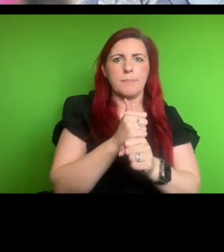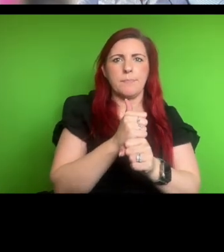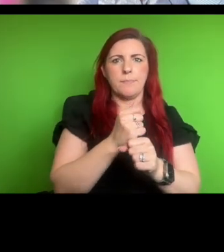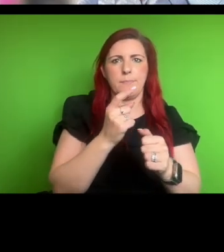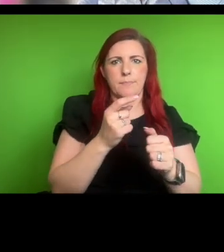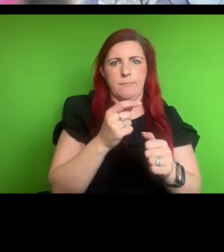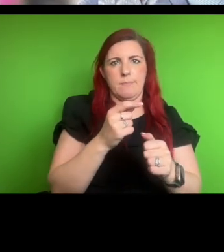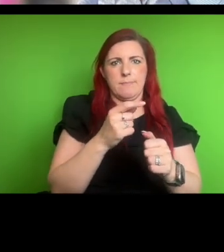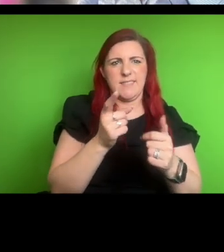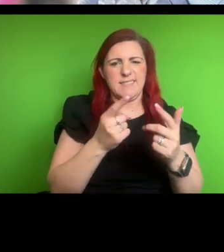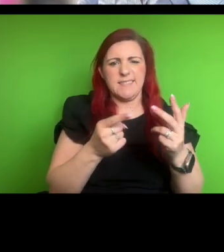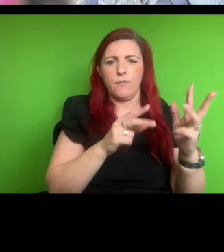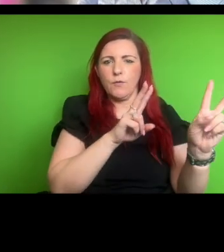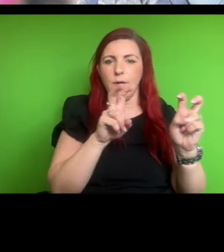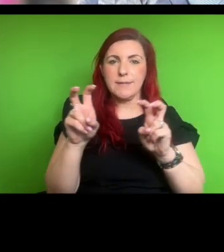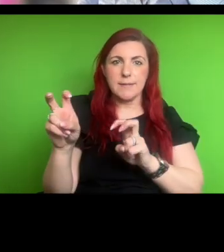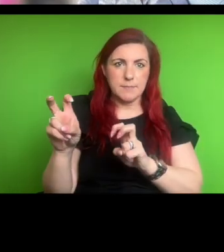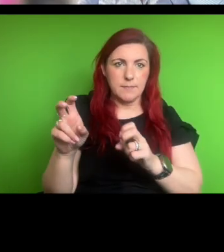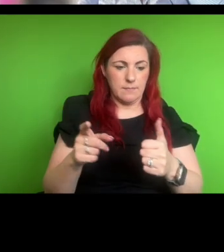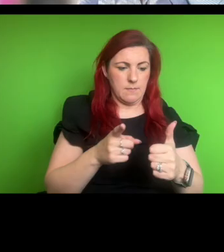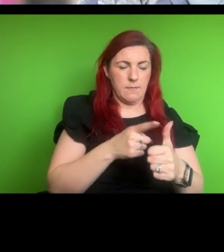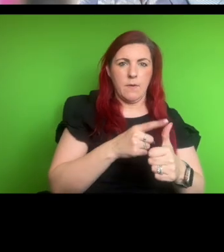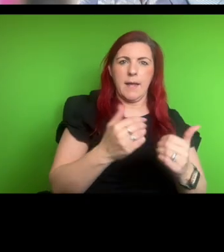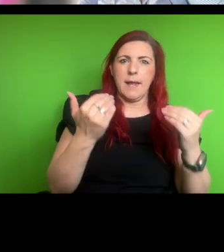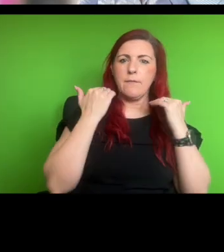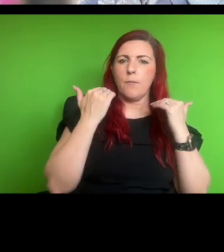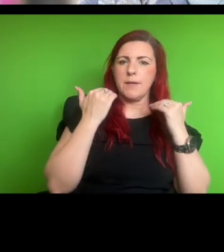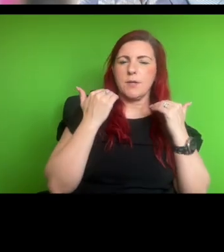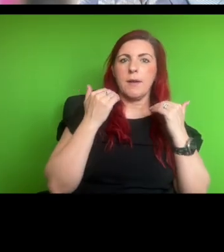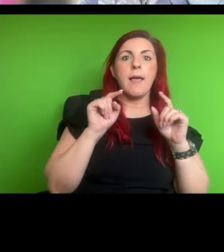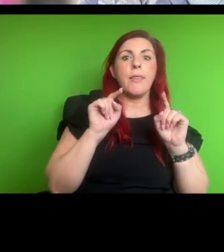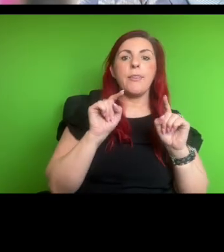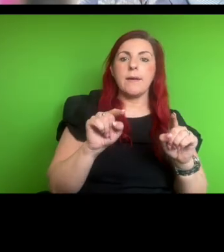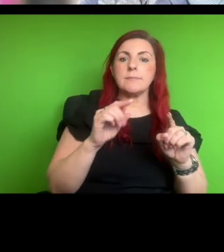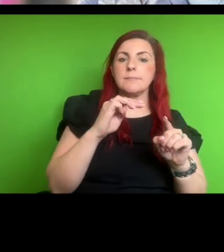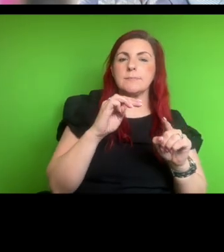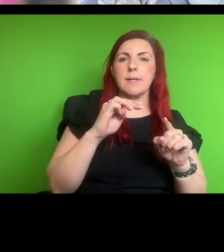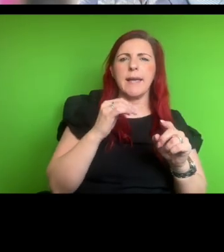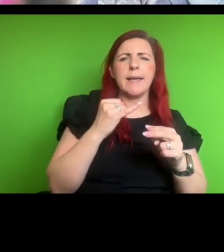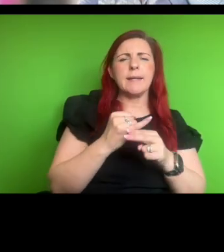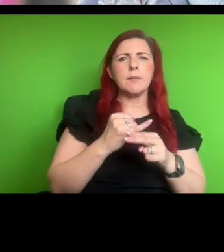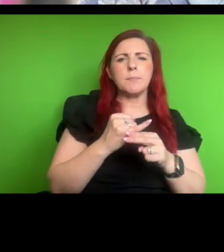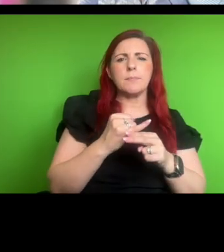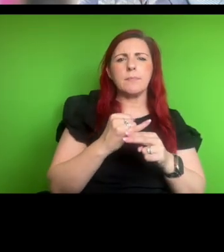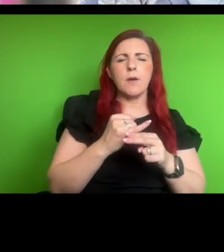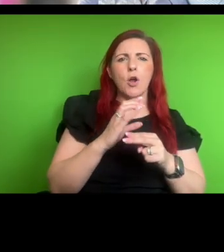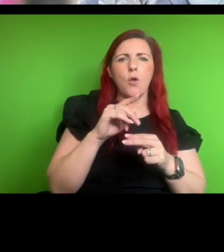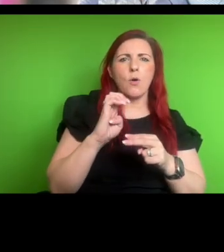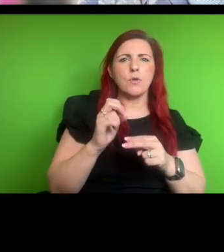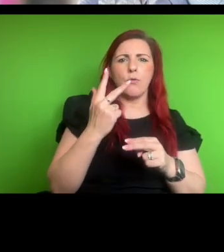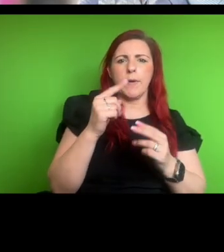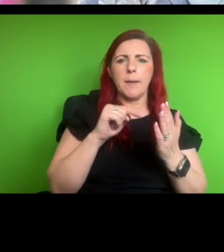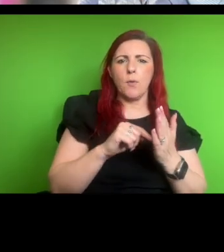one is information, and that is set out in clause 3.2 of the draft